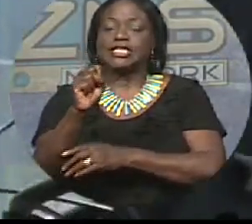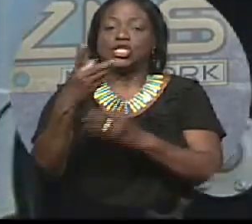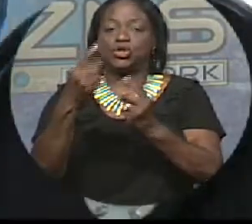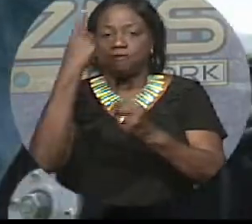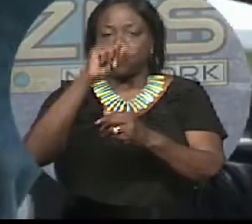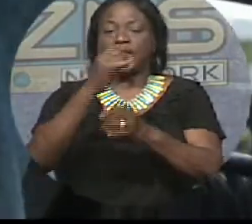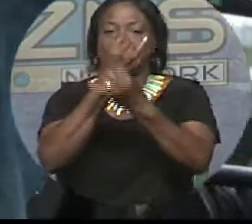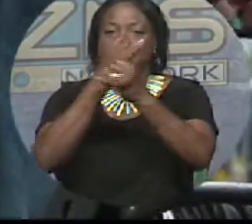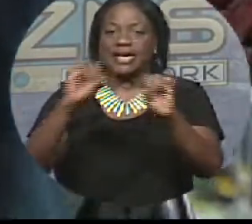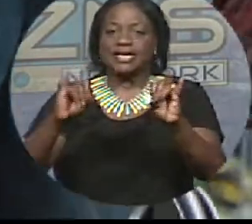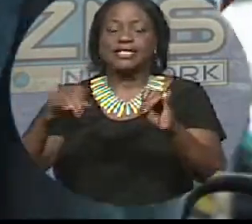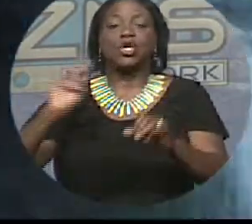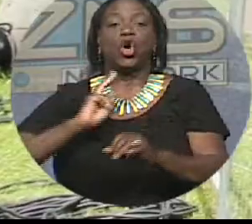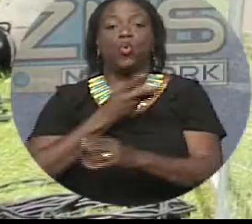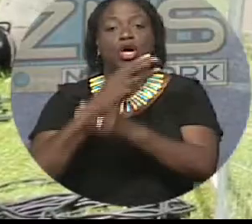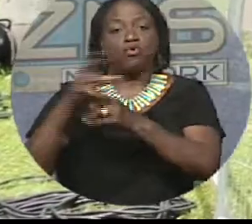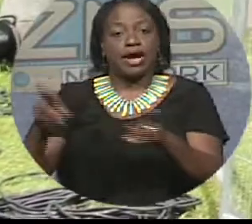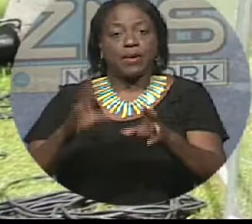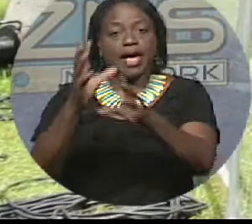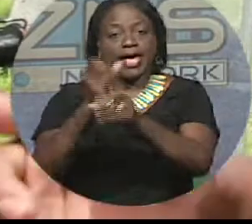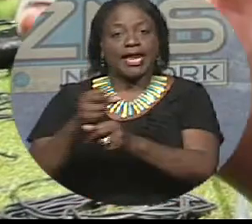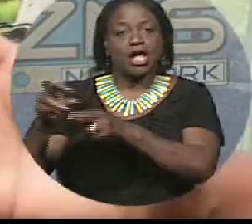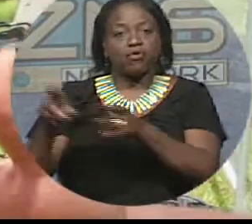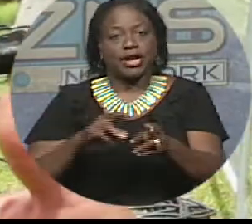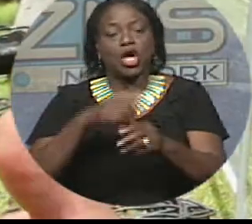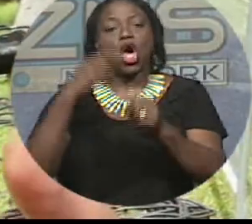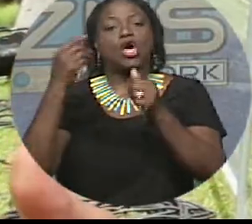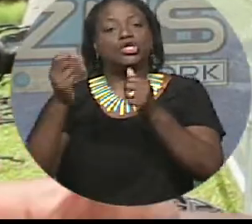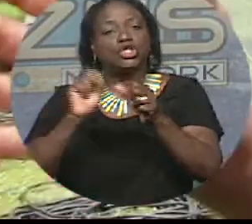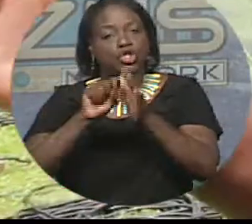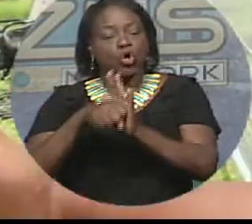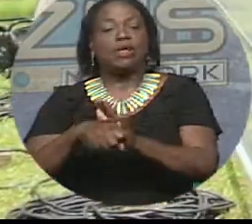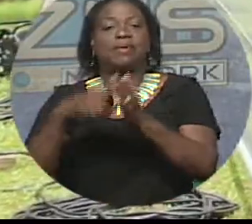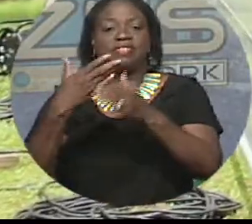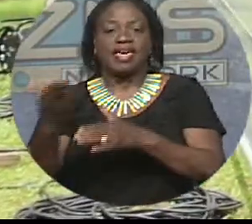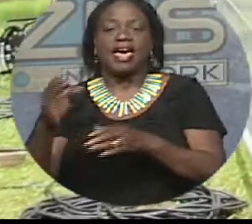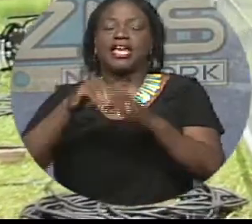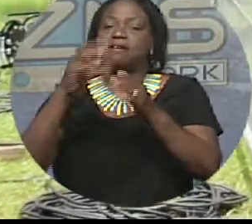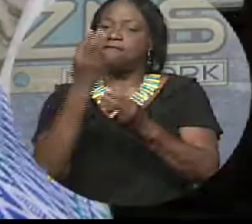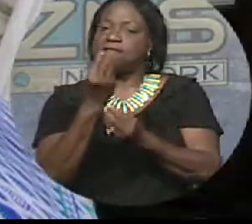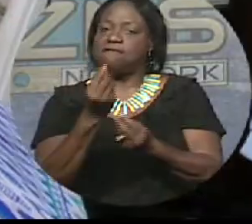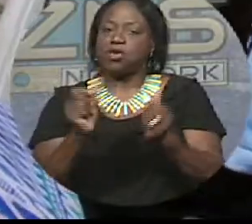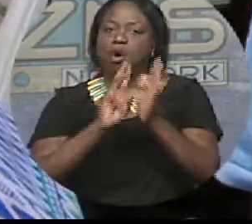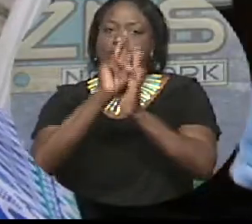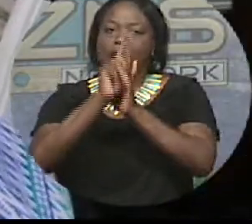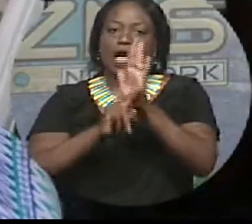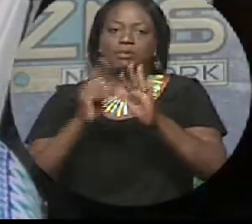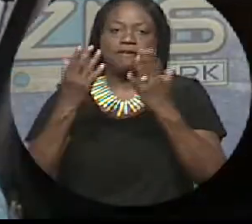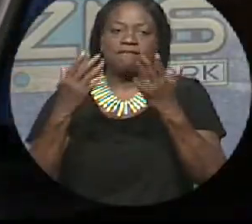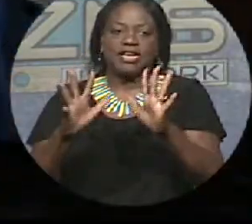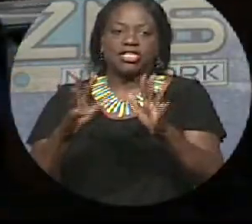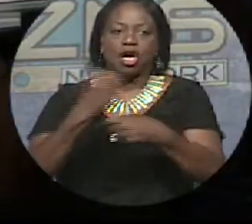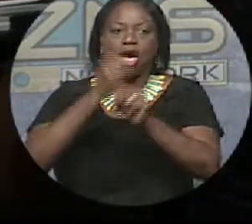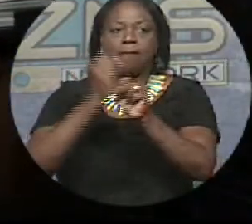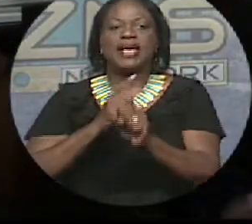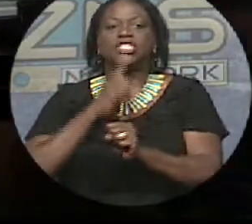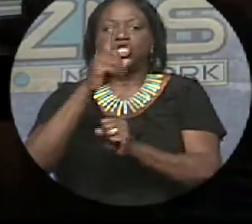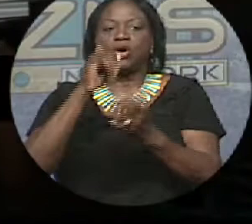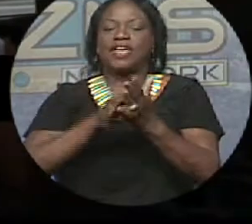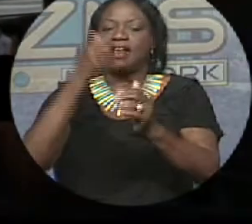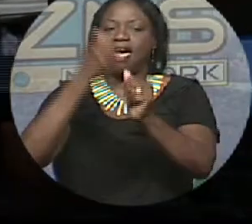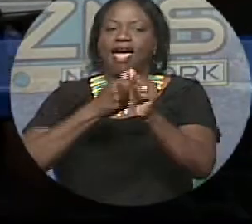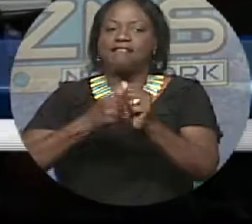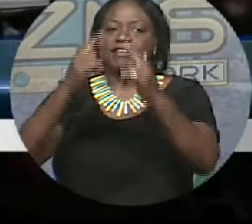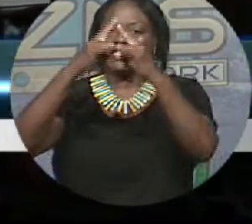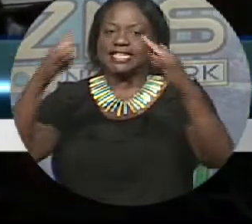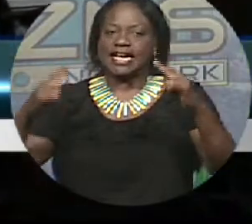ready. We're almost there. In about 4 hours, we'll be completed. We have to make sure every tent